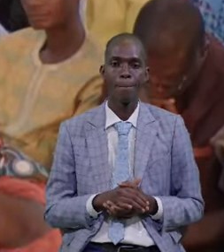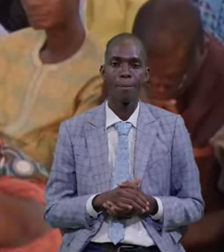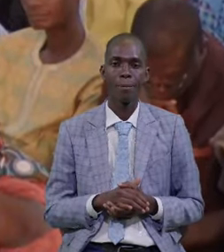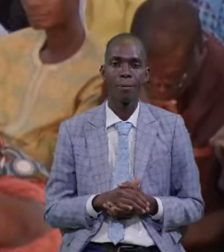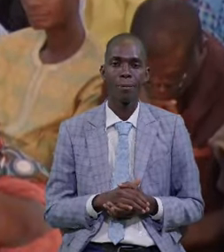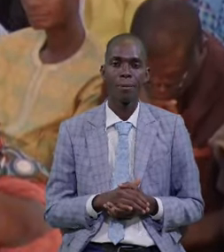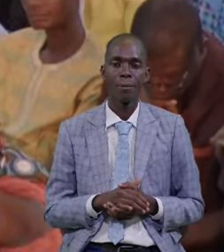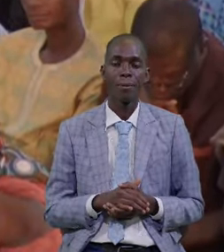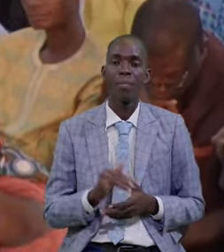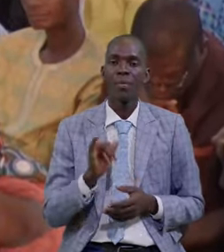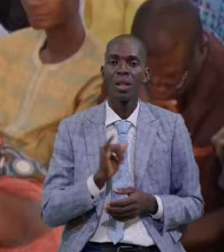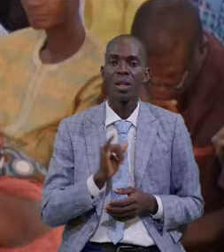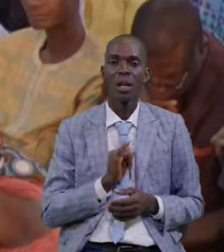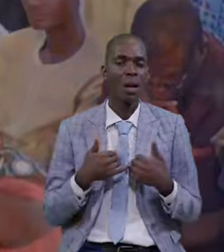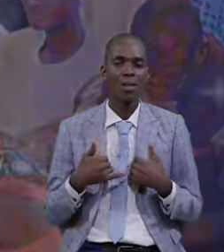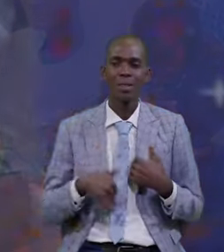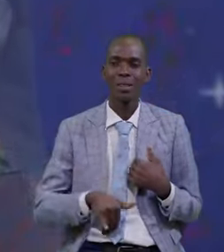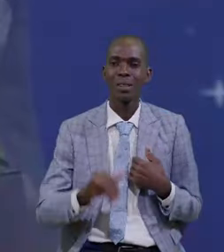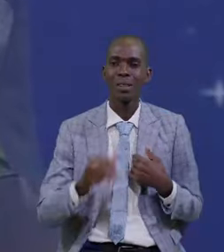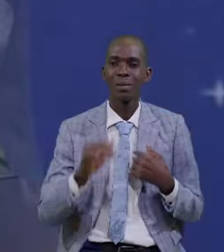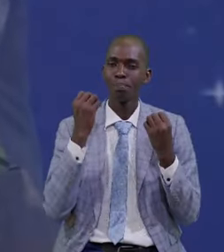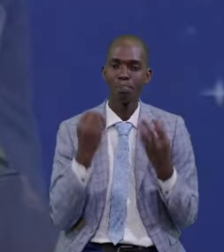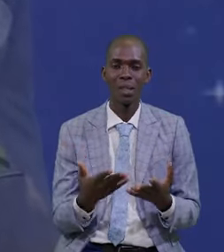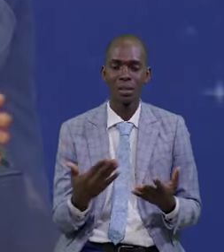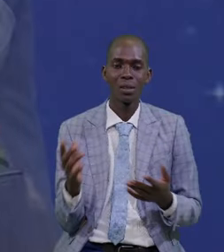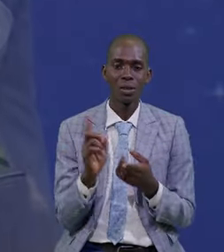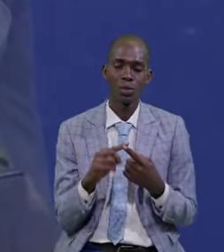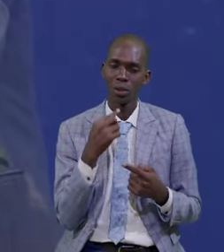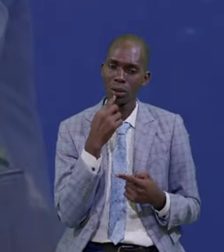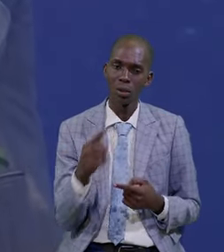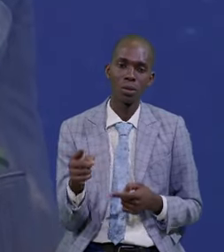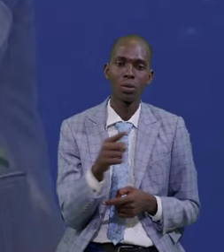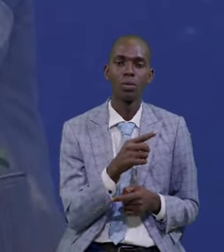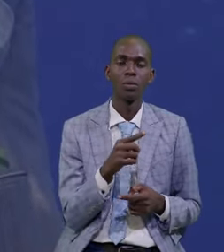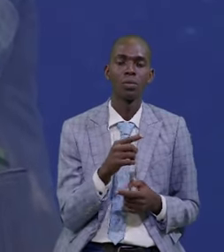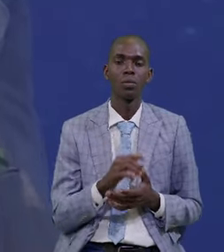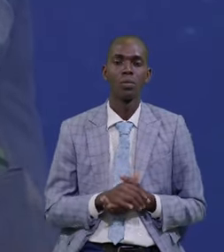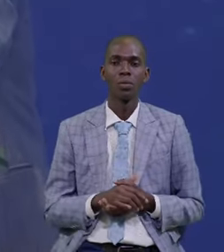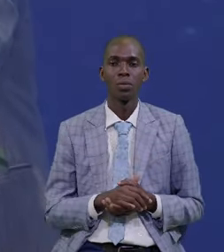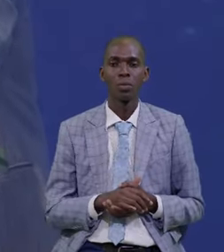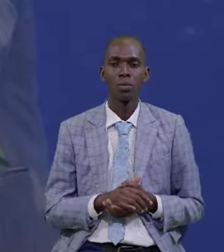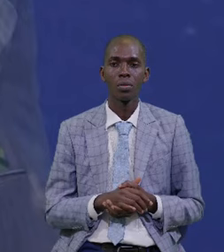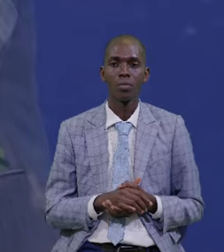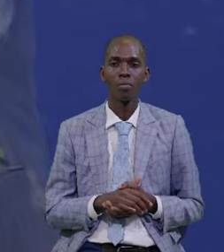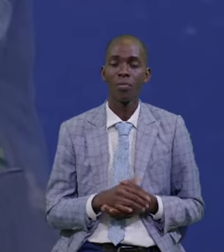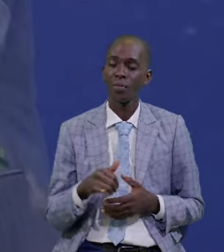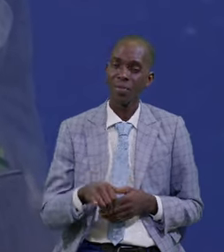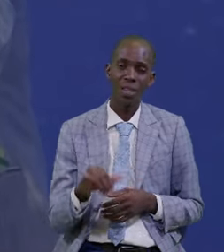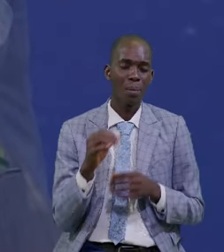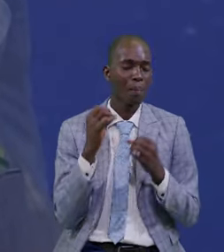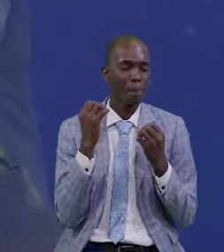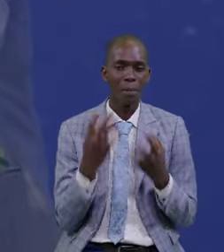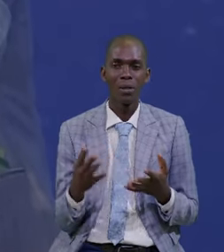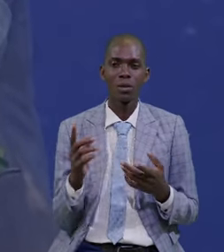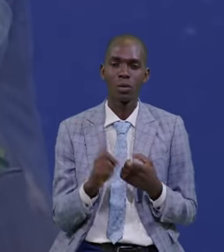have yet many things to say unto you. Yet many things to